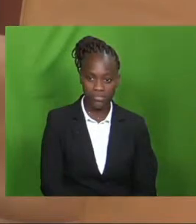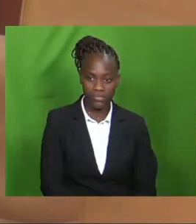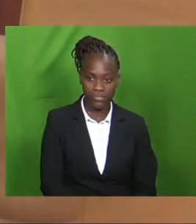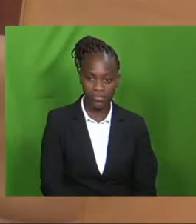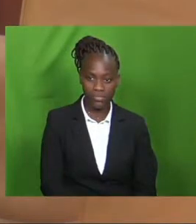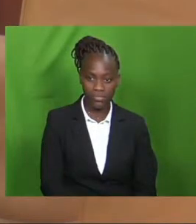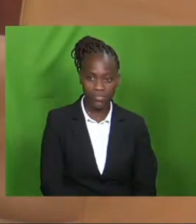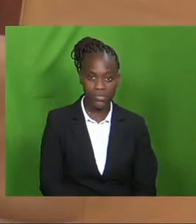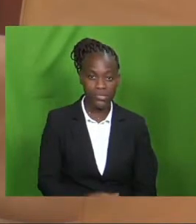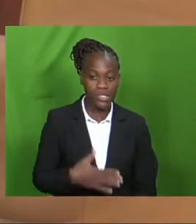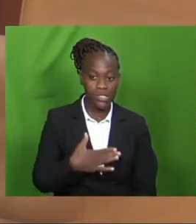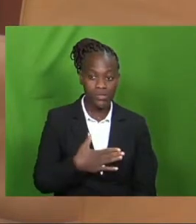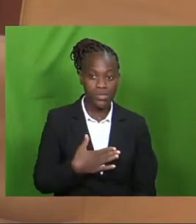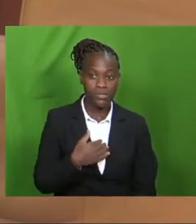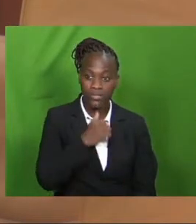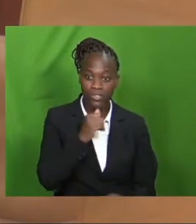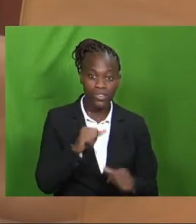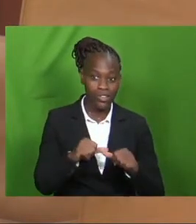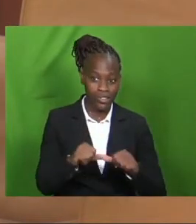will not continue.